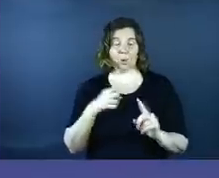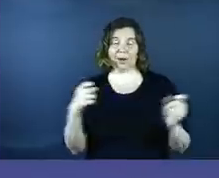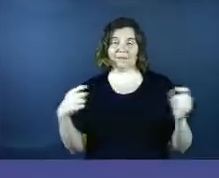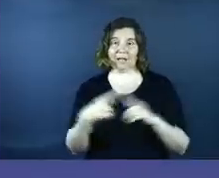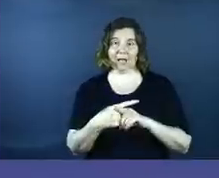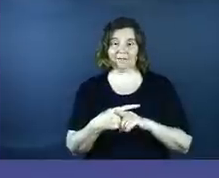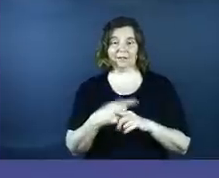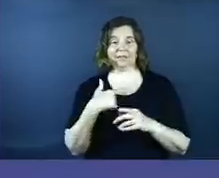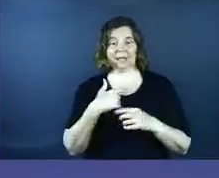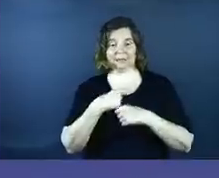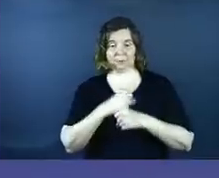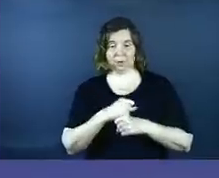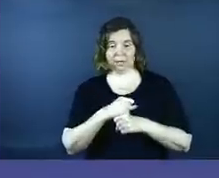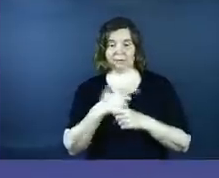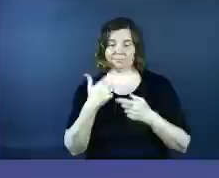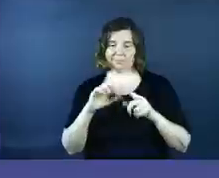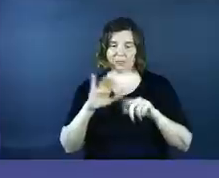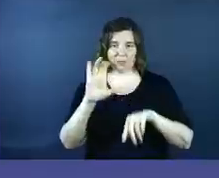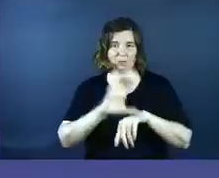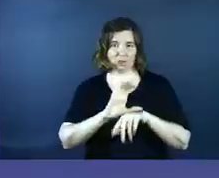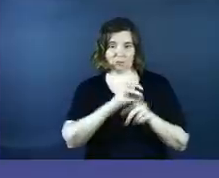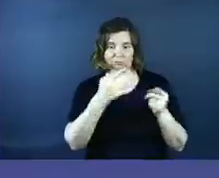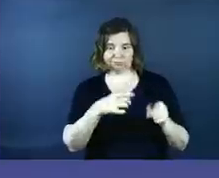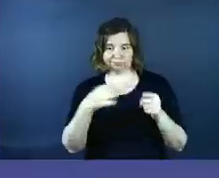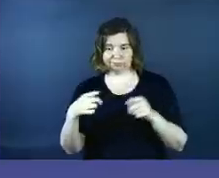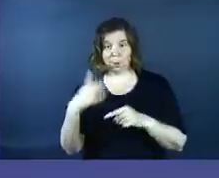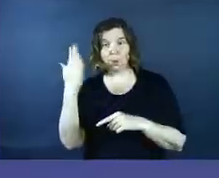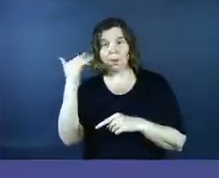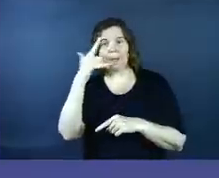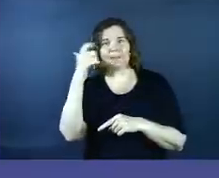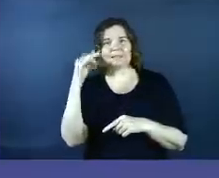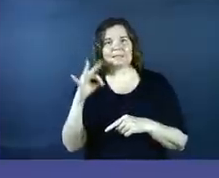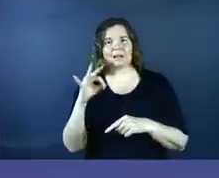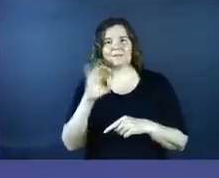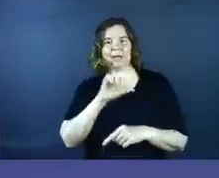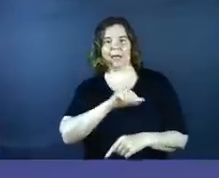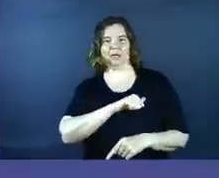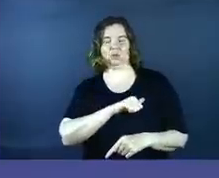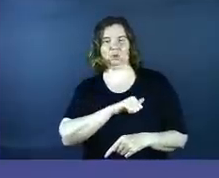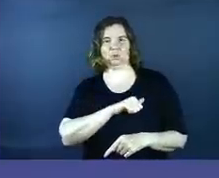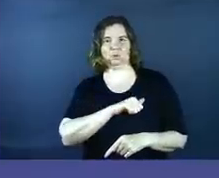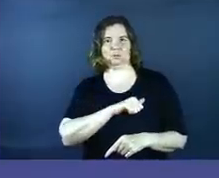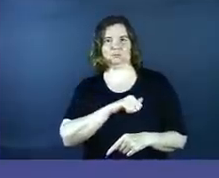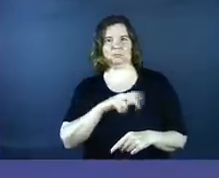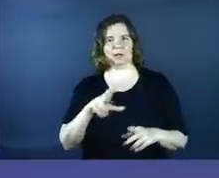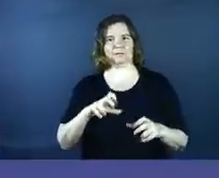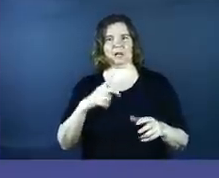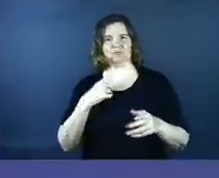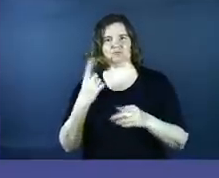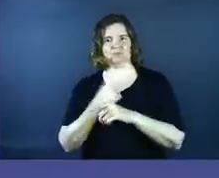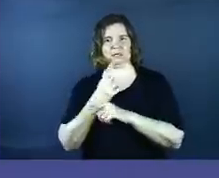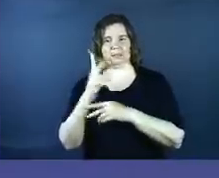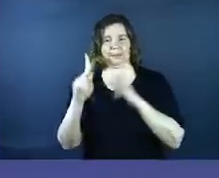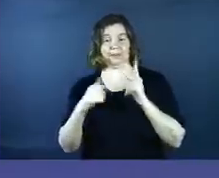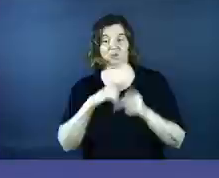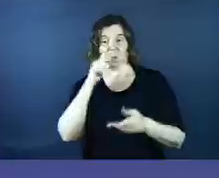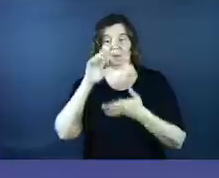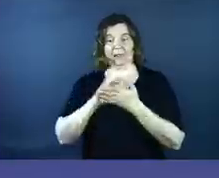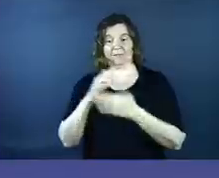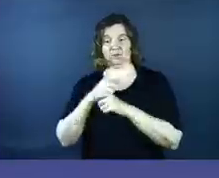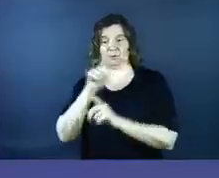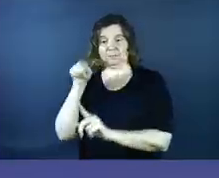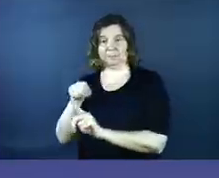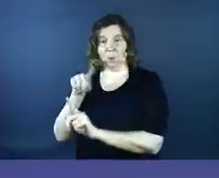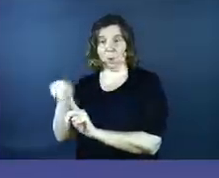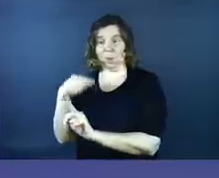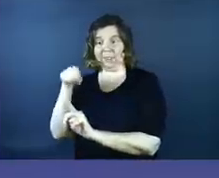conflict that has been created in much of the church because of attitudes of bigoted or self-righteous people. If you don't believe in